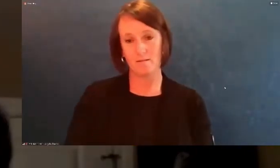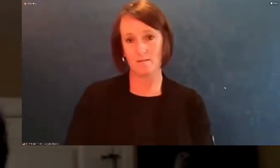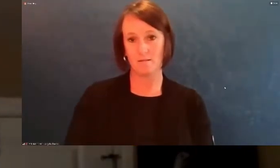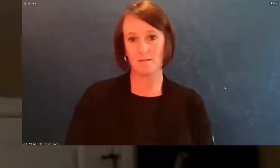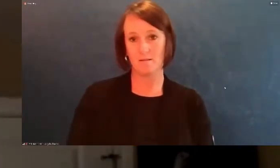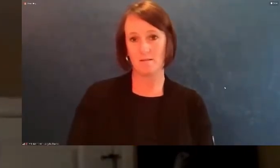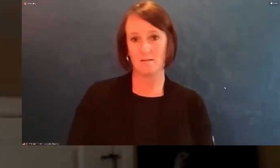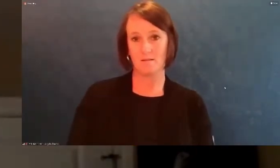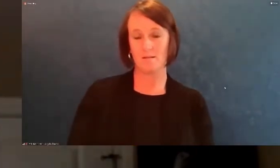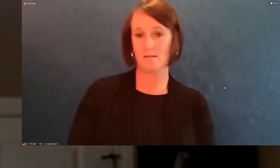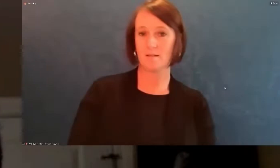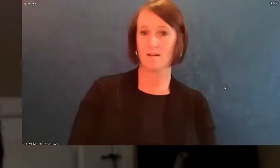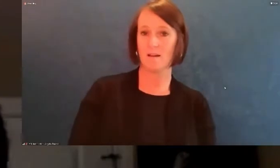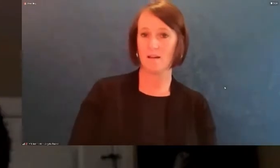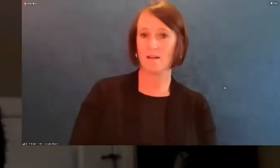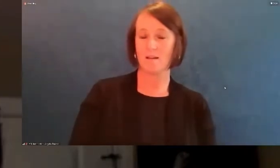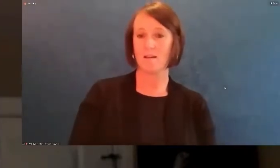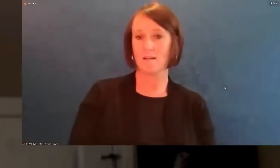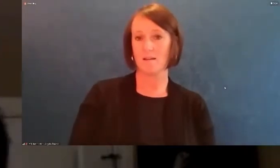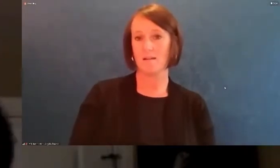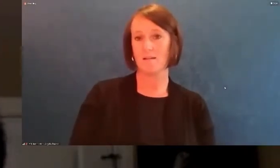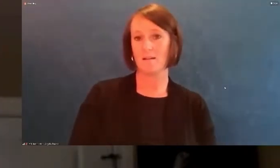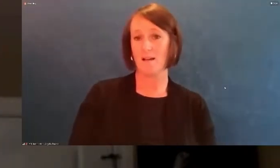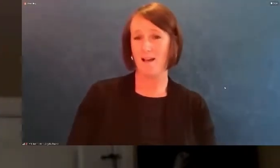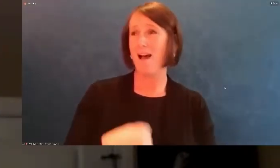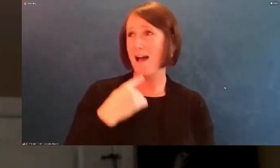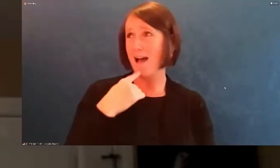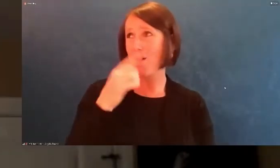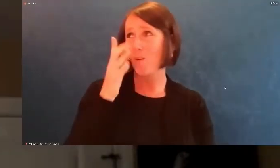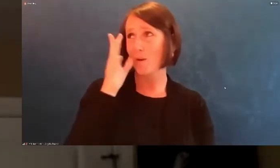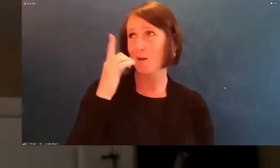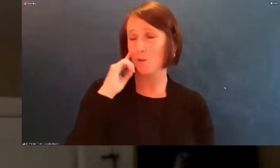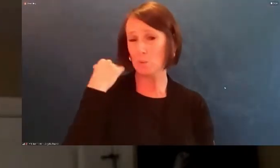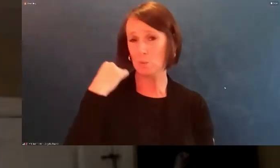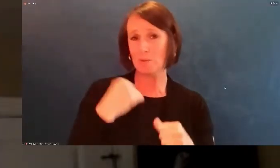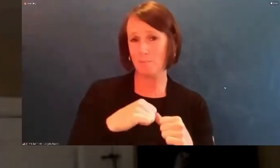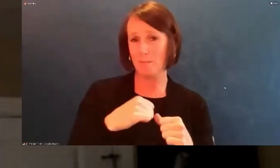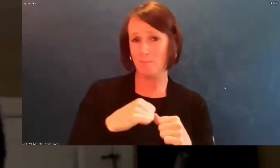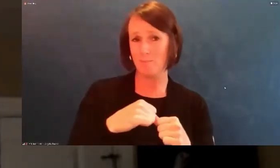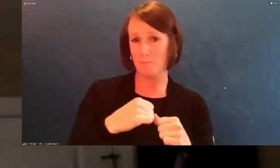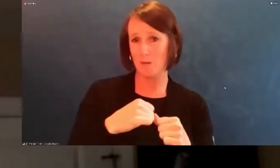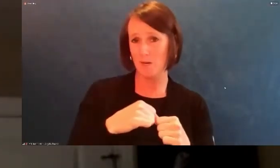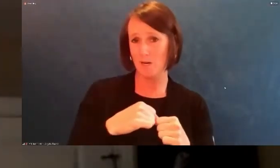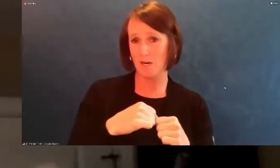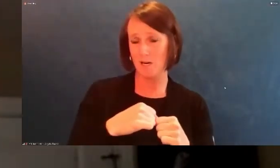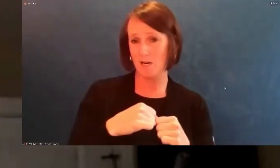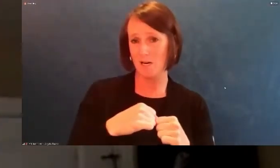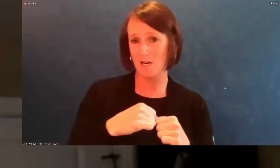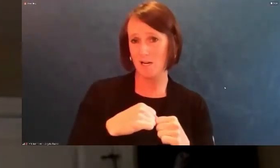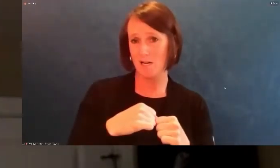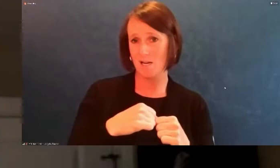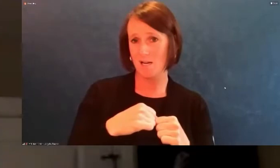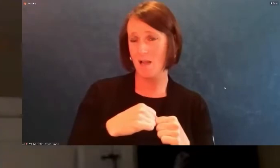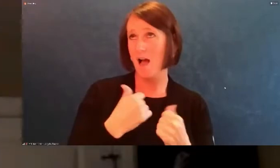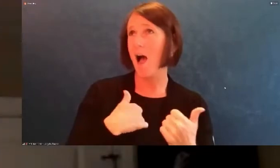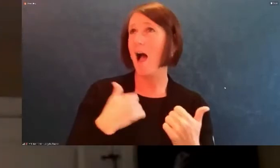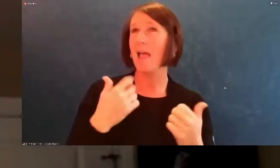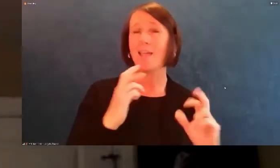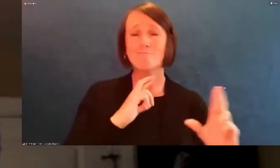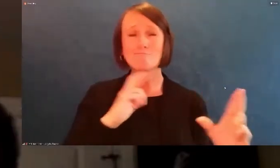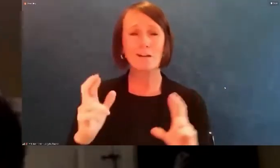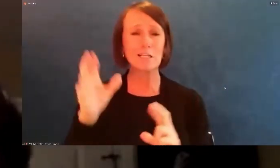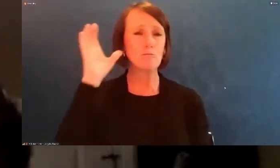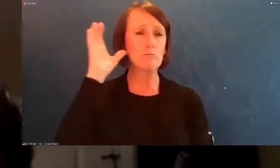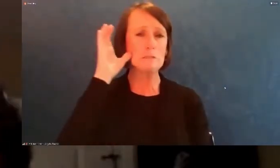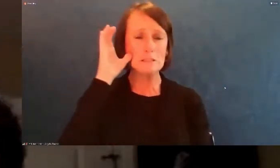Halen, Richie Van Campfire. I tell you, I wake up in a handstand every single day waiting for beautiful teachings about the animals because